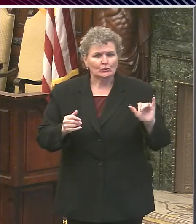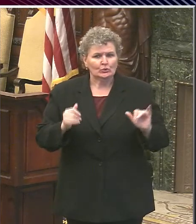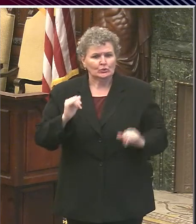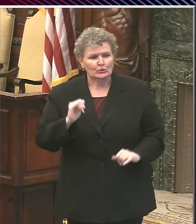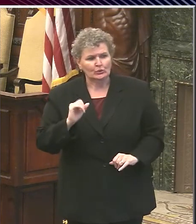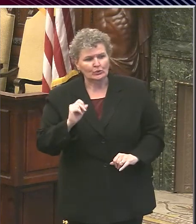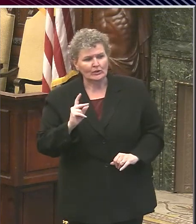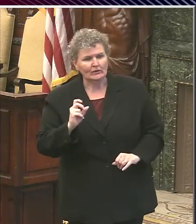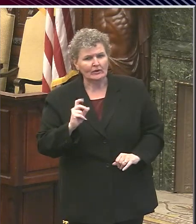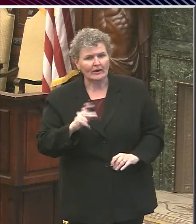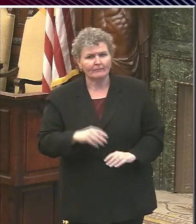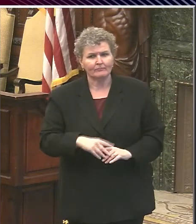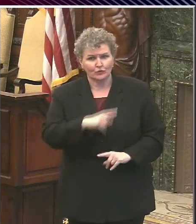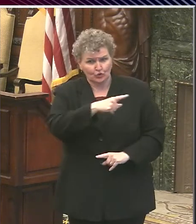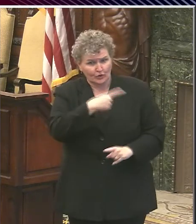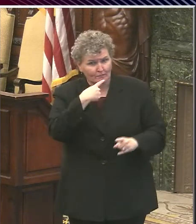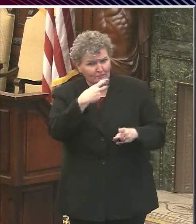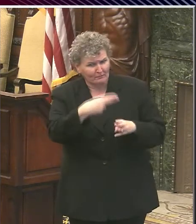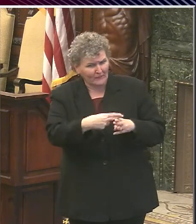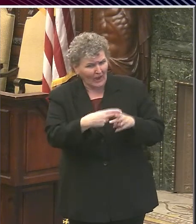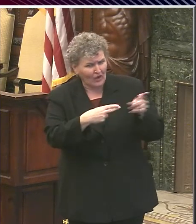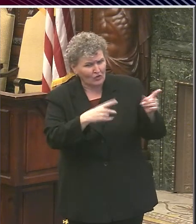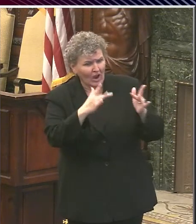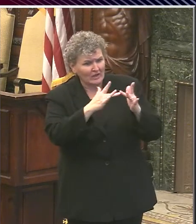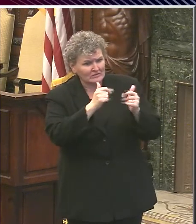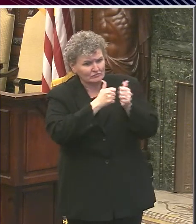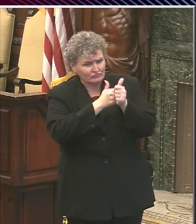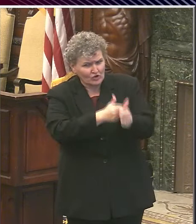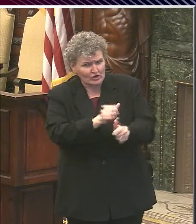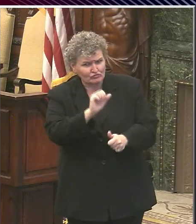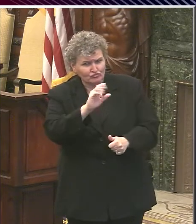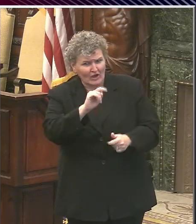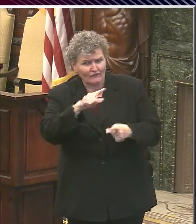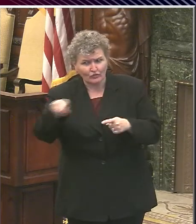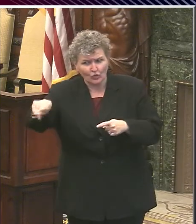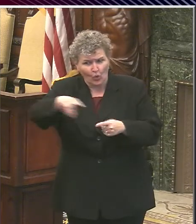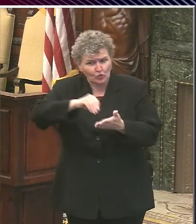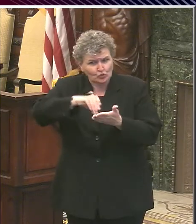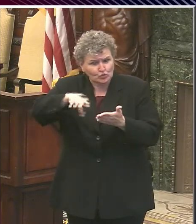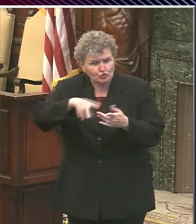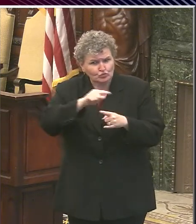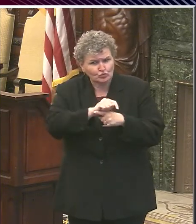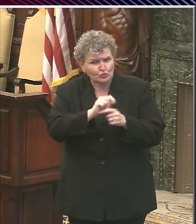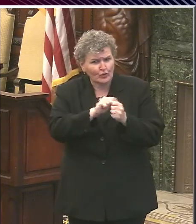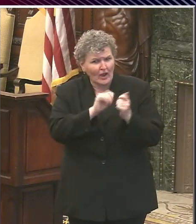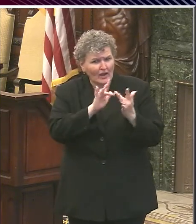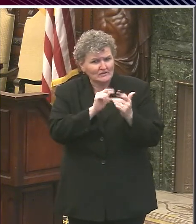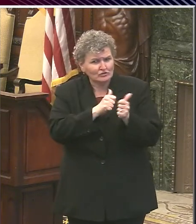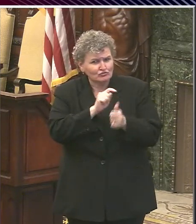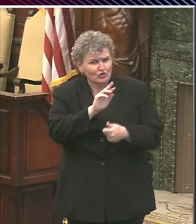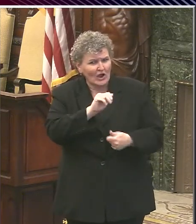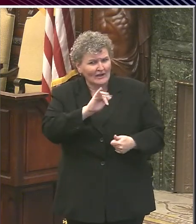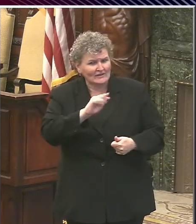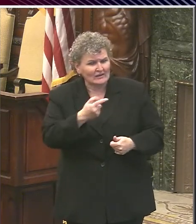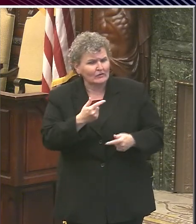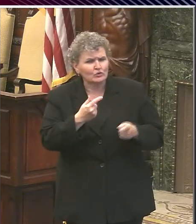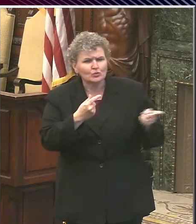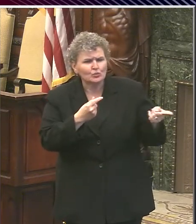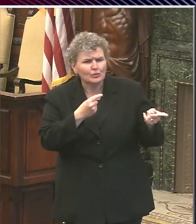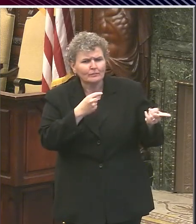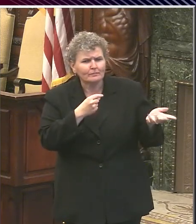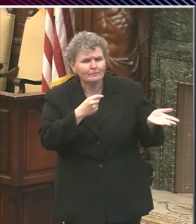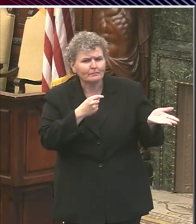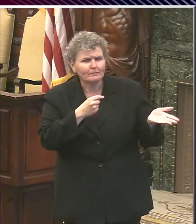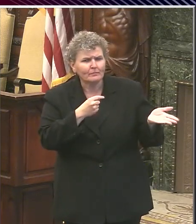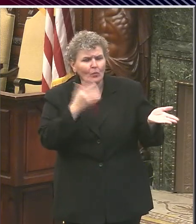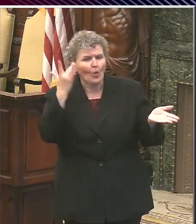that there had been some contact tracing of the students, but then you also said they weren't being counted among, because they're not